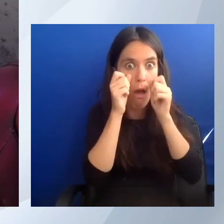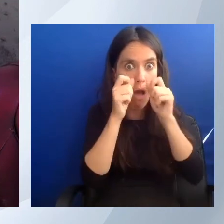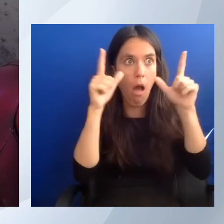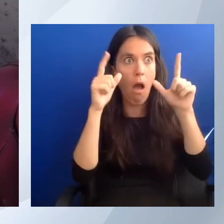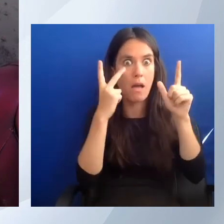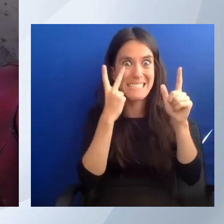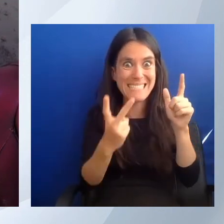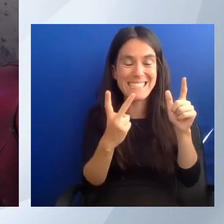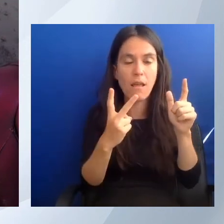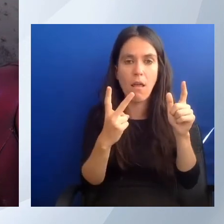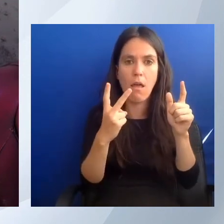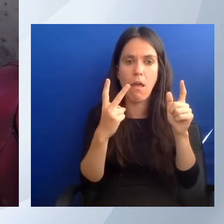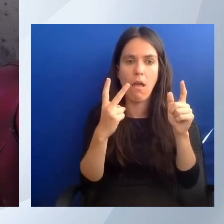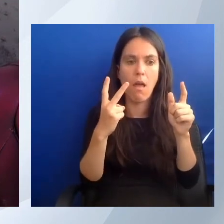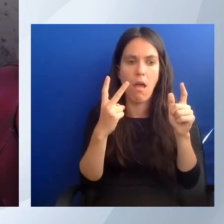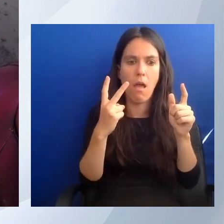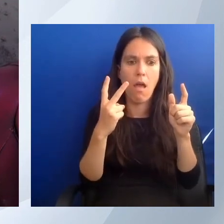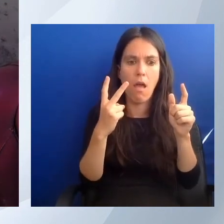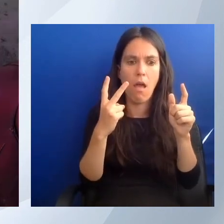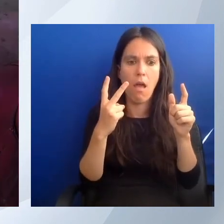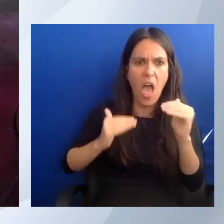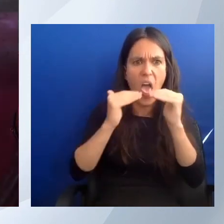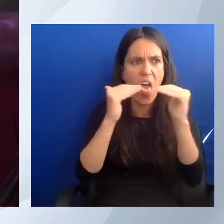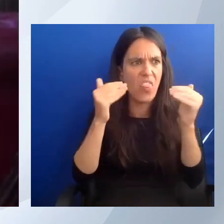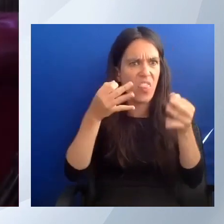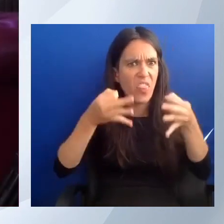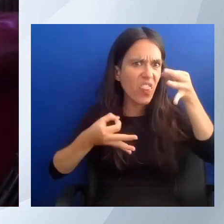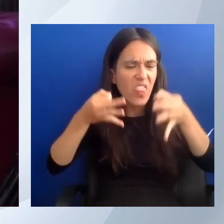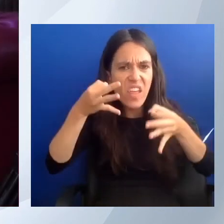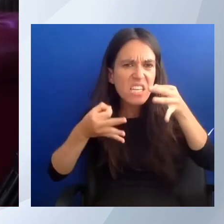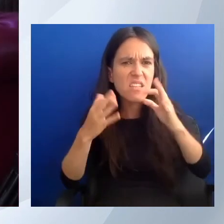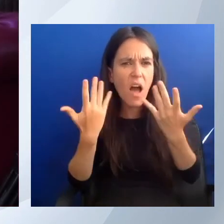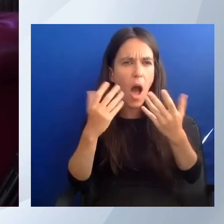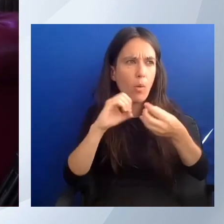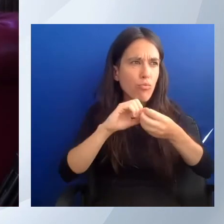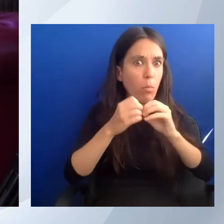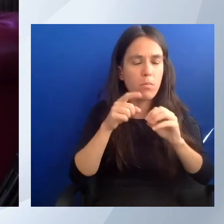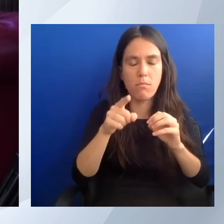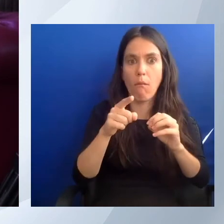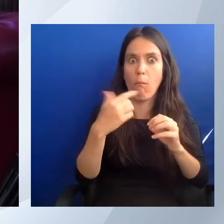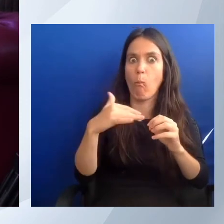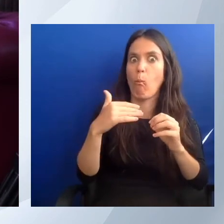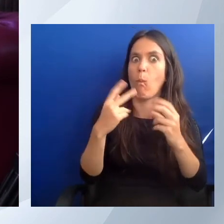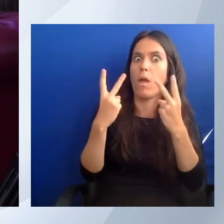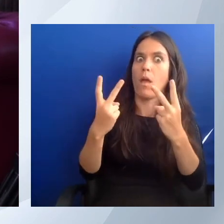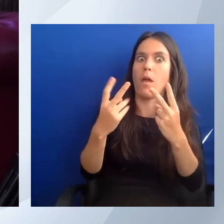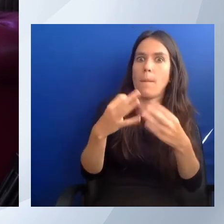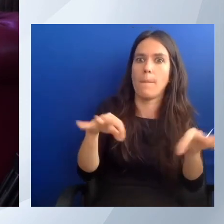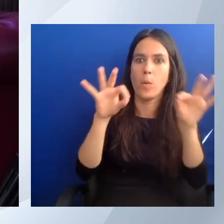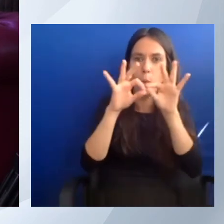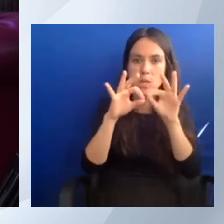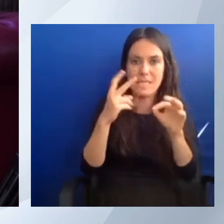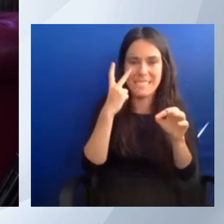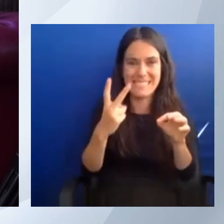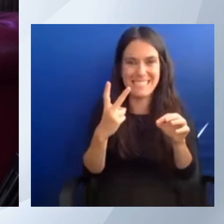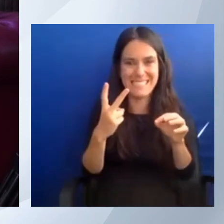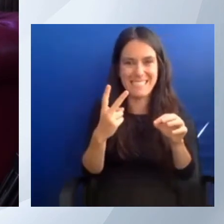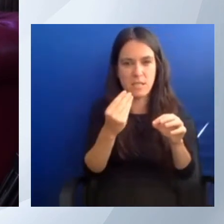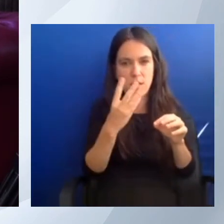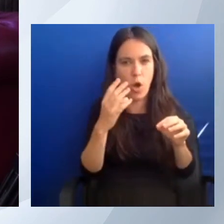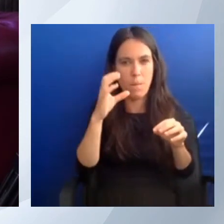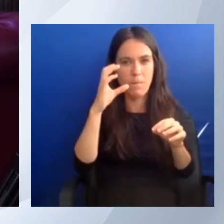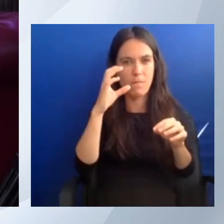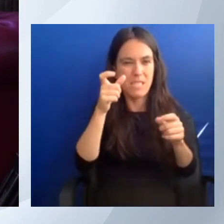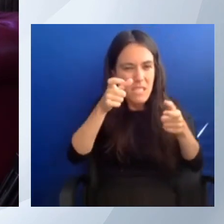and fairness and all these problems are important to them. Especially data scientists that have been building models for a little